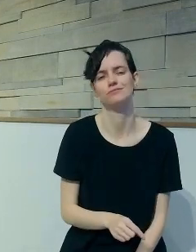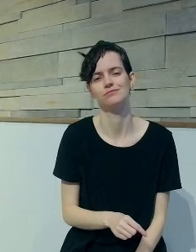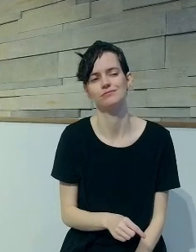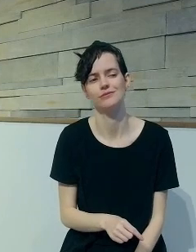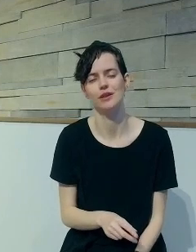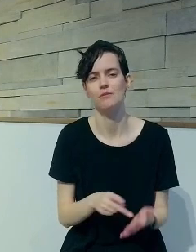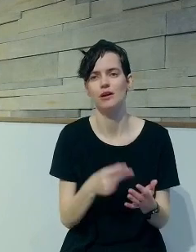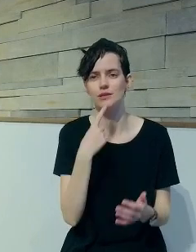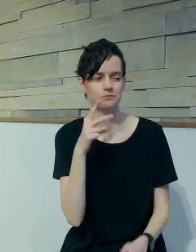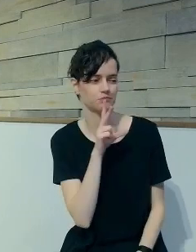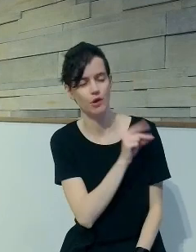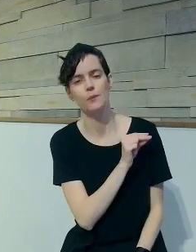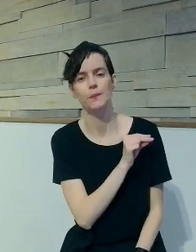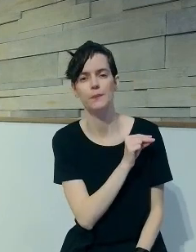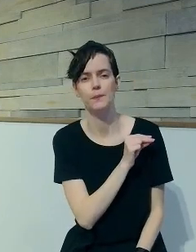Paul got told no.